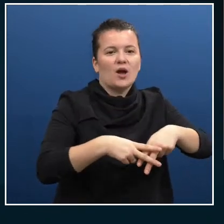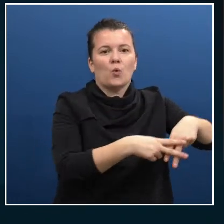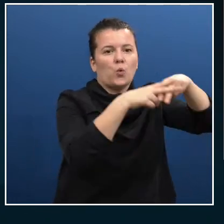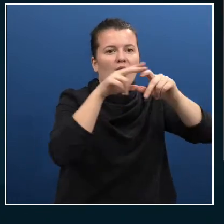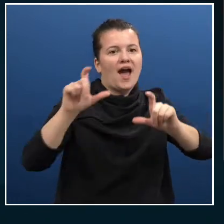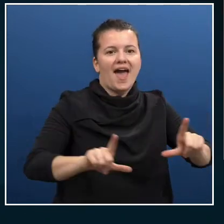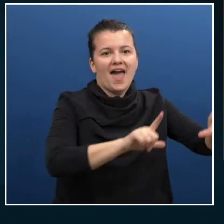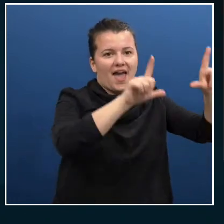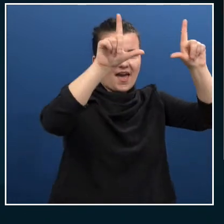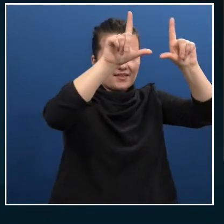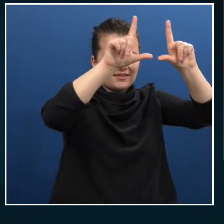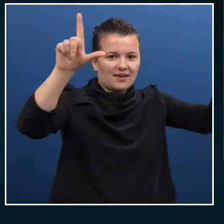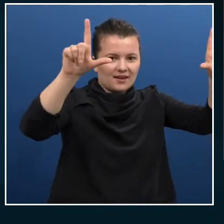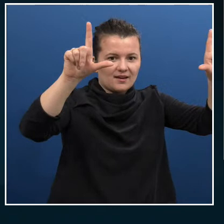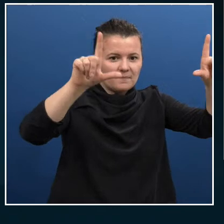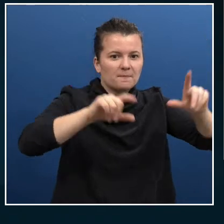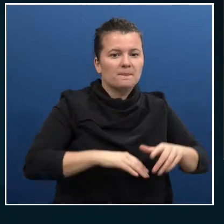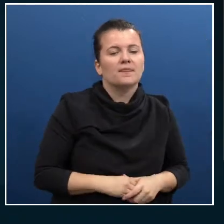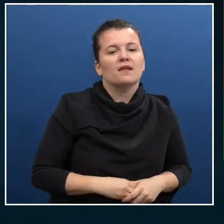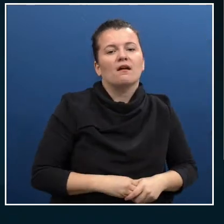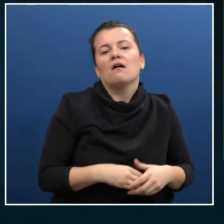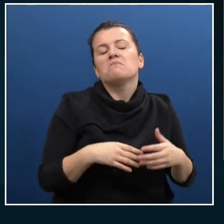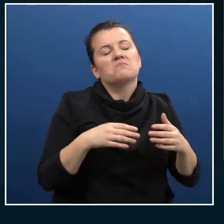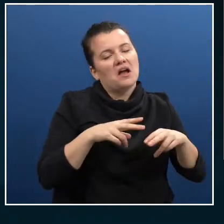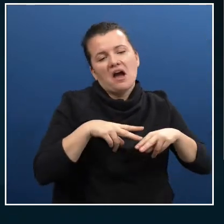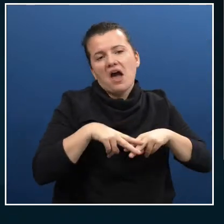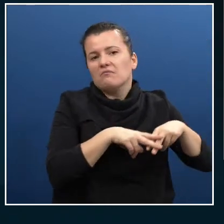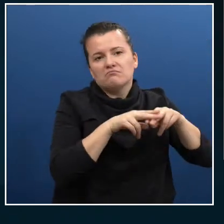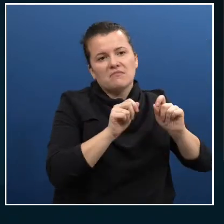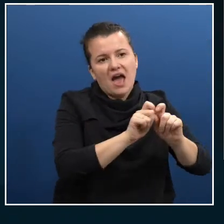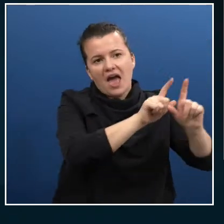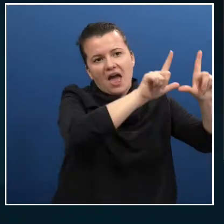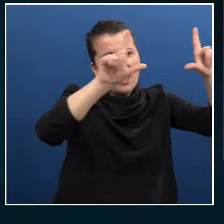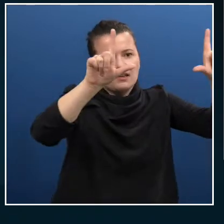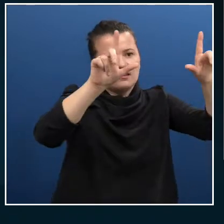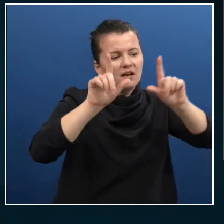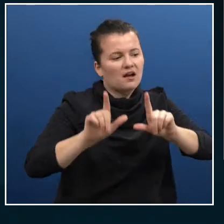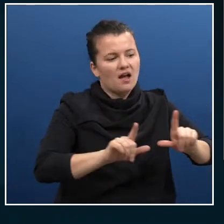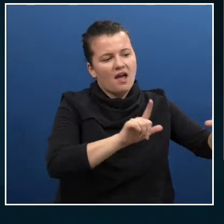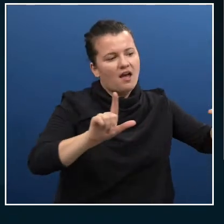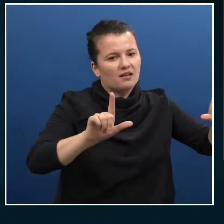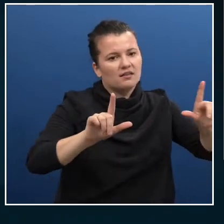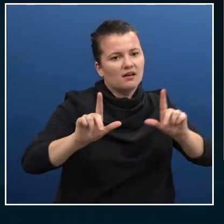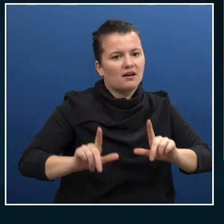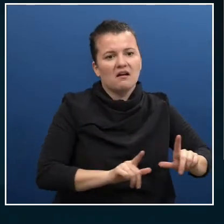can give different headings in your document.